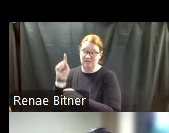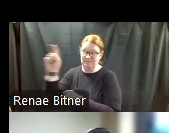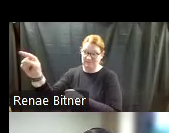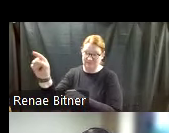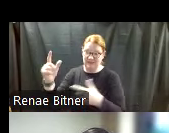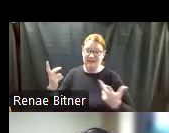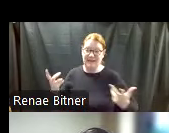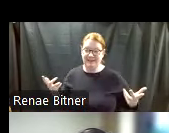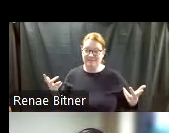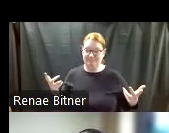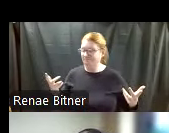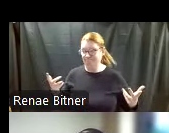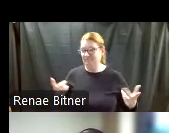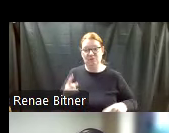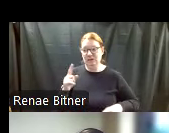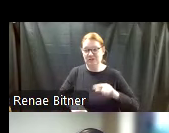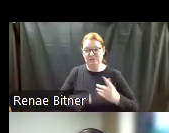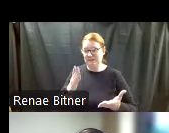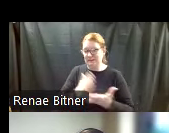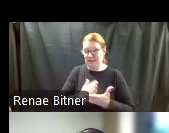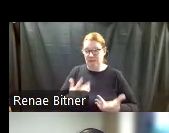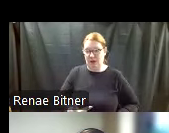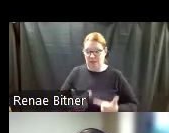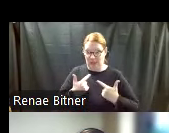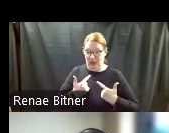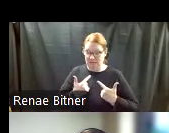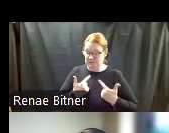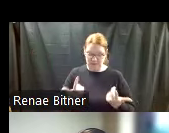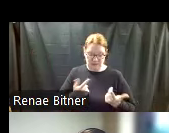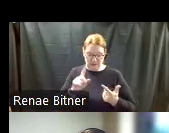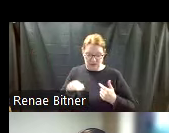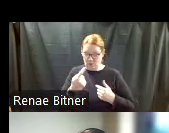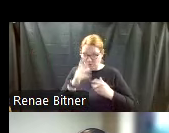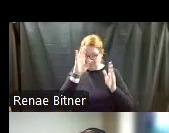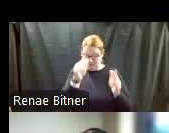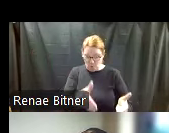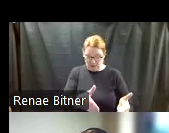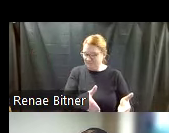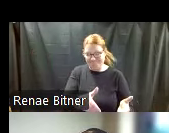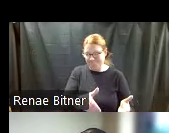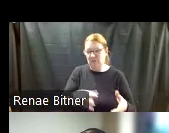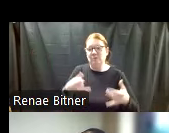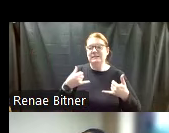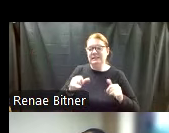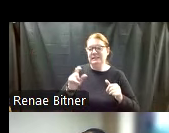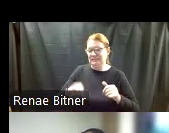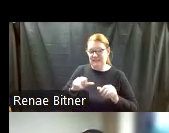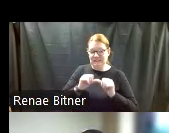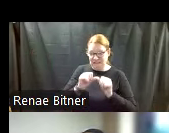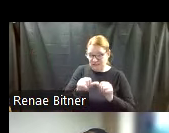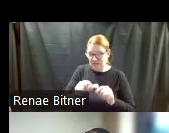And we couldn't just stop our lives and only concentrate on this. We needed to continue providing for our